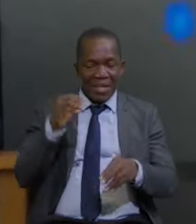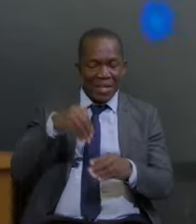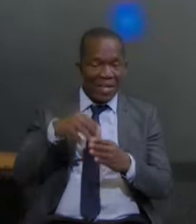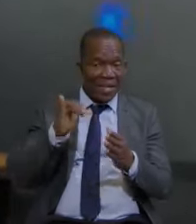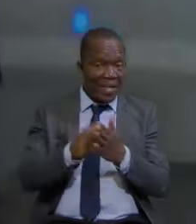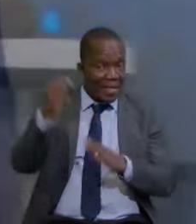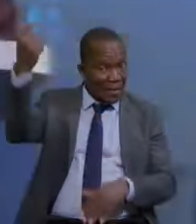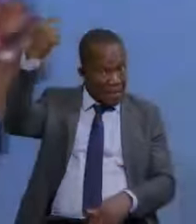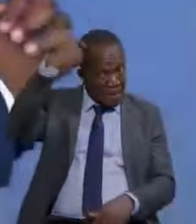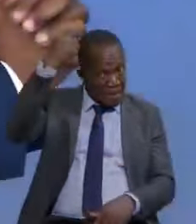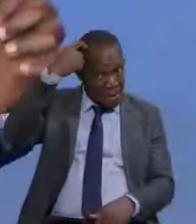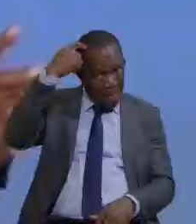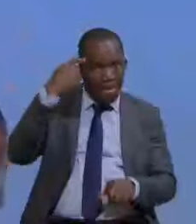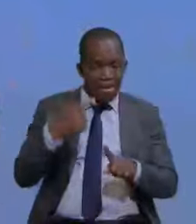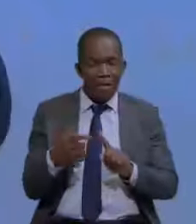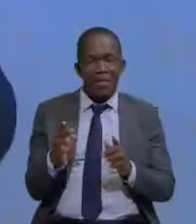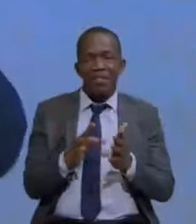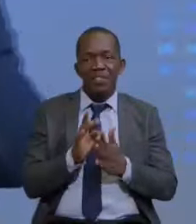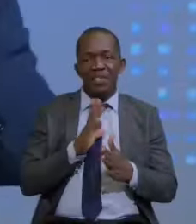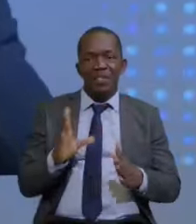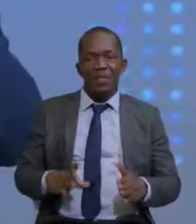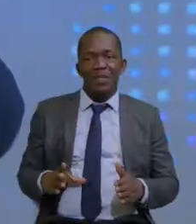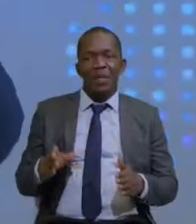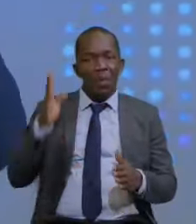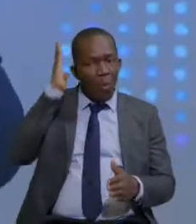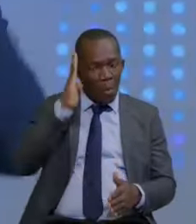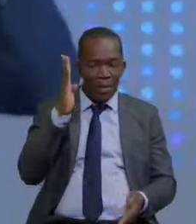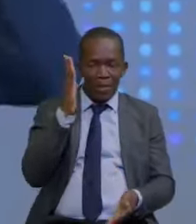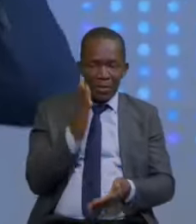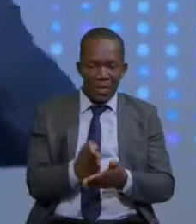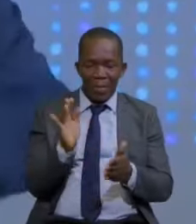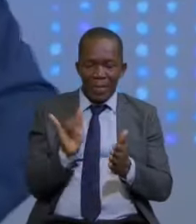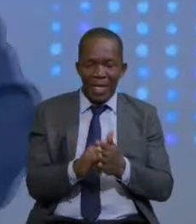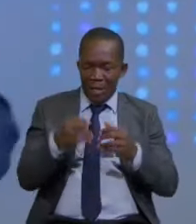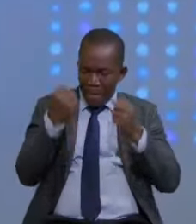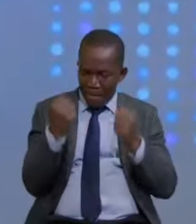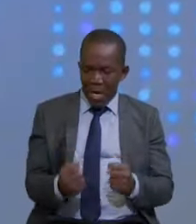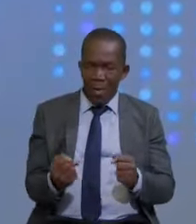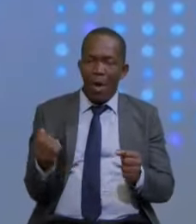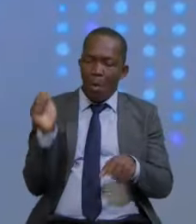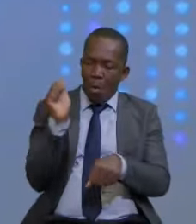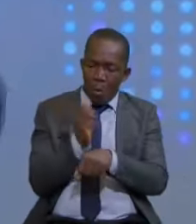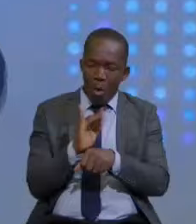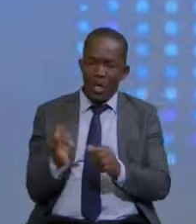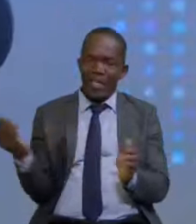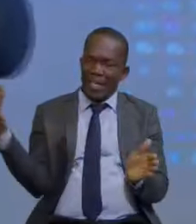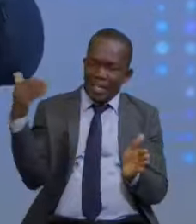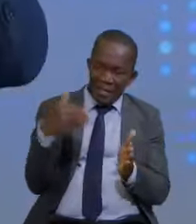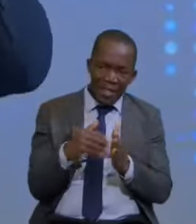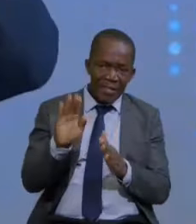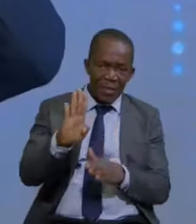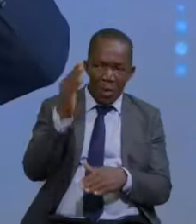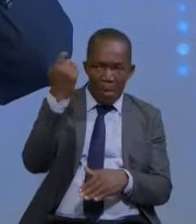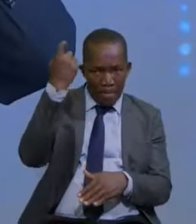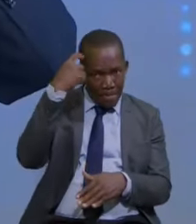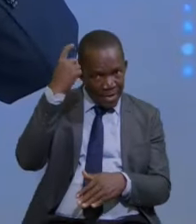because a power contrary to their progress is reigning in their brain. And Jesus will